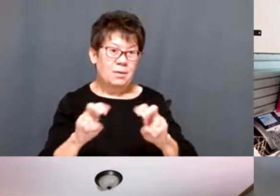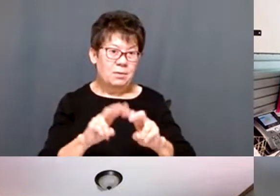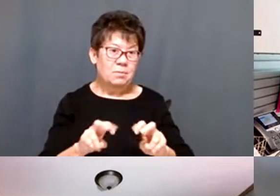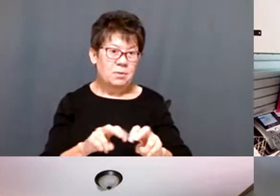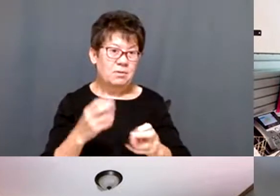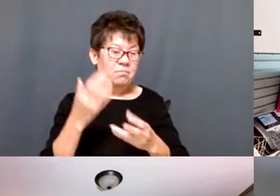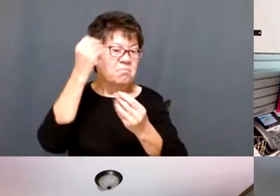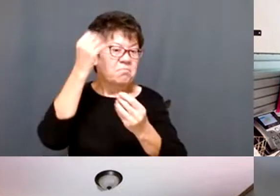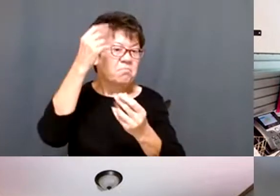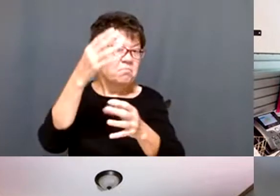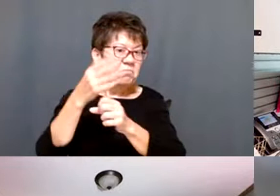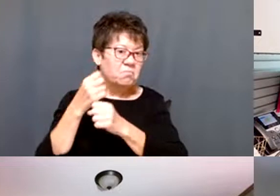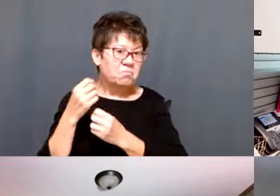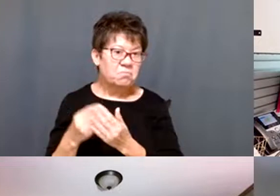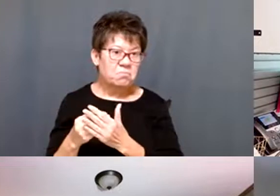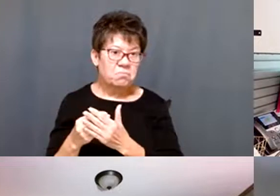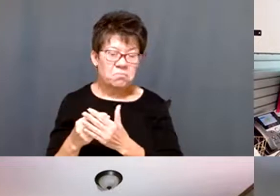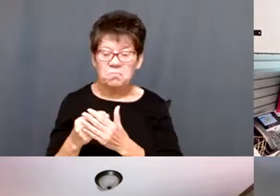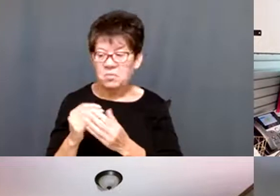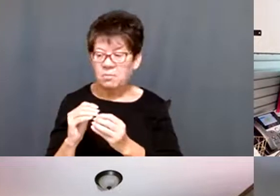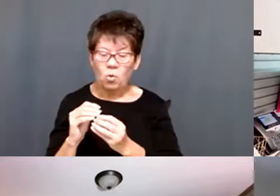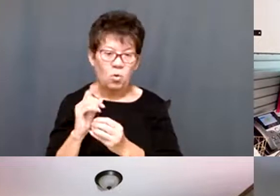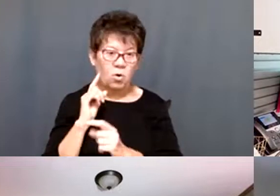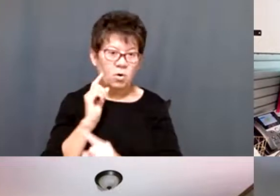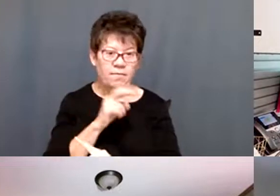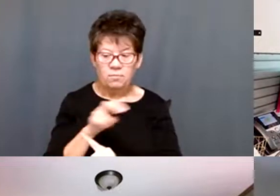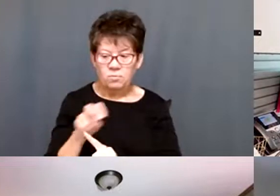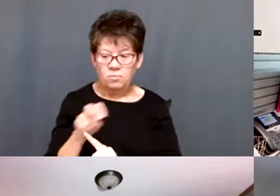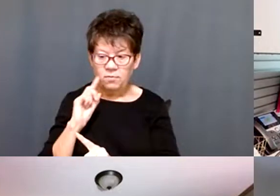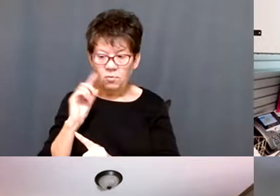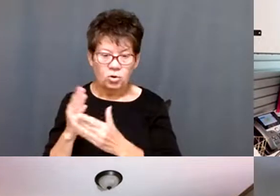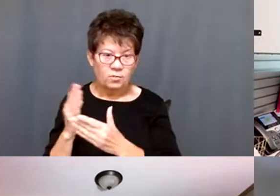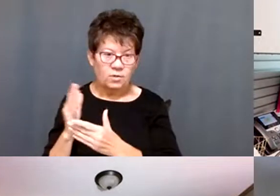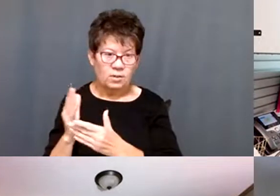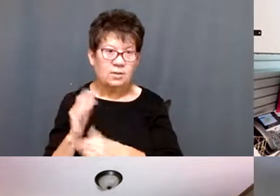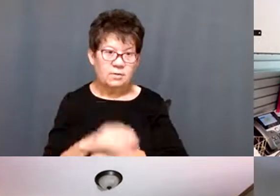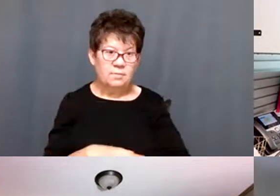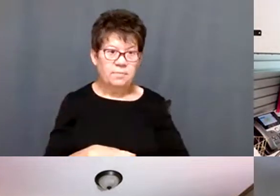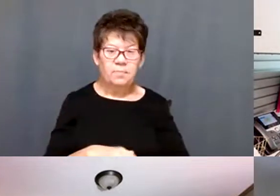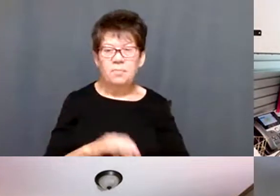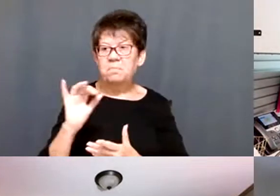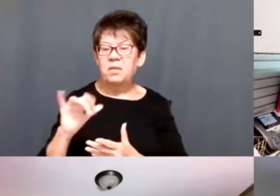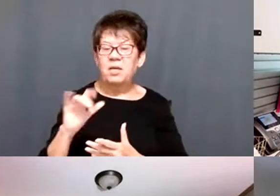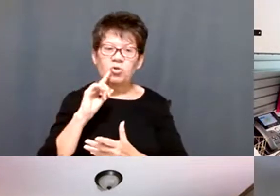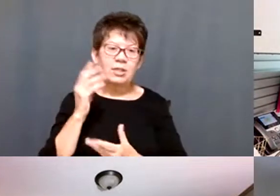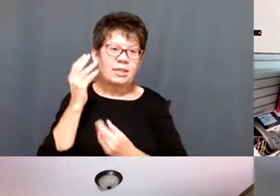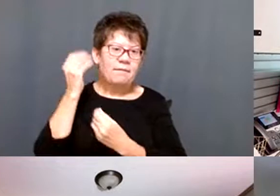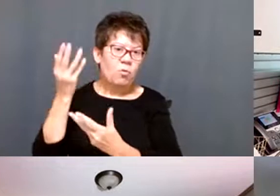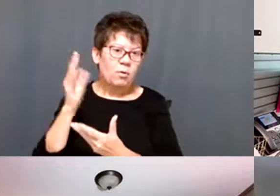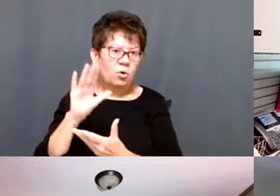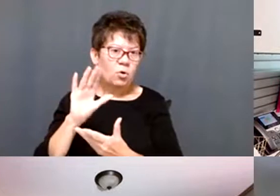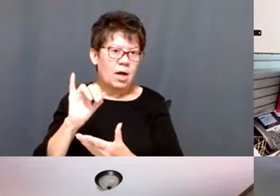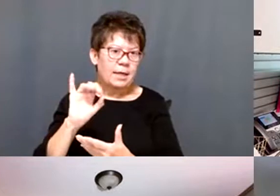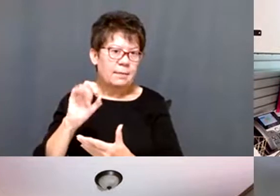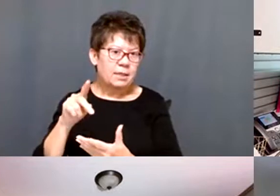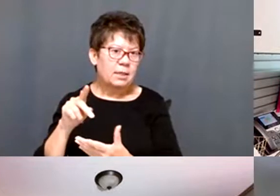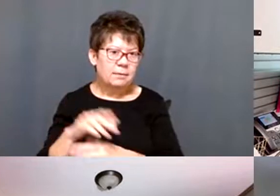information if you are transitioning over to the school system for services from the extended option. And that would just be to inform your IEP at that